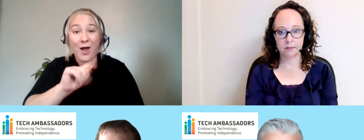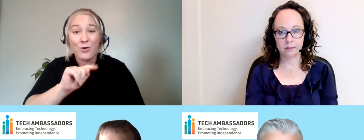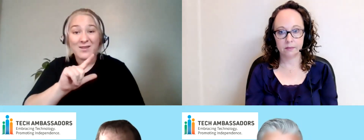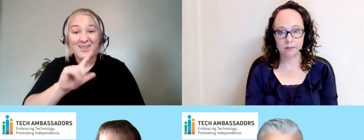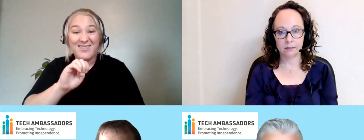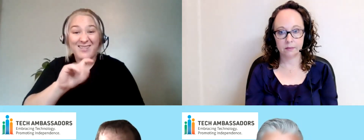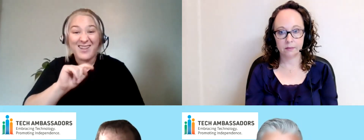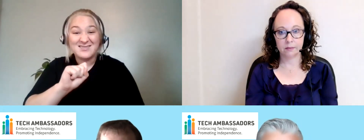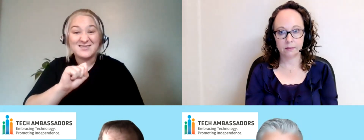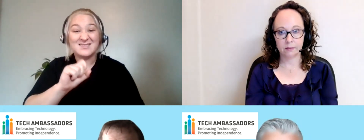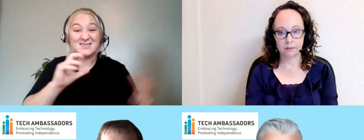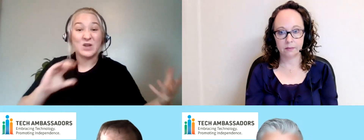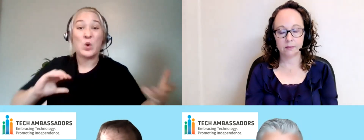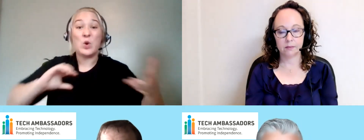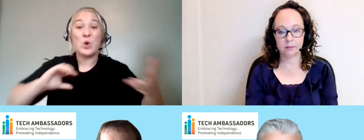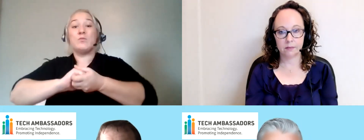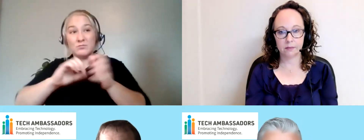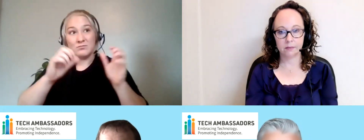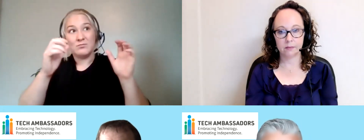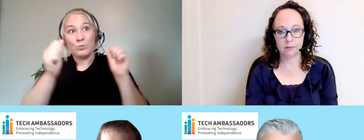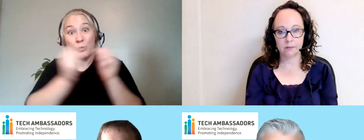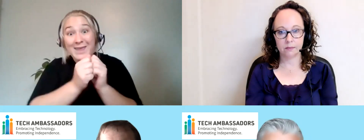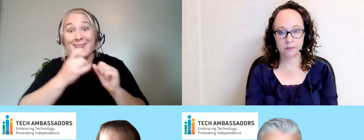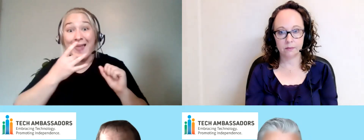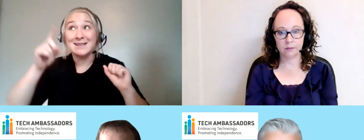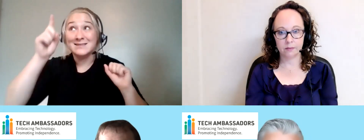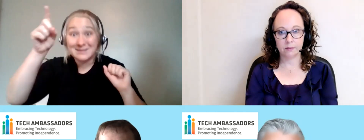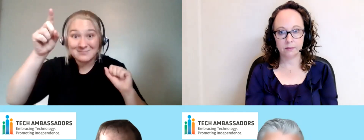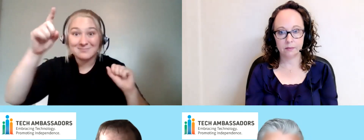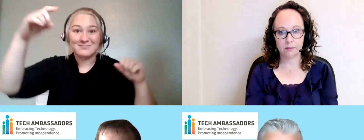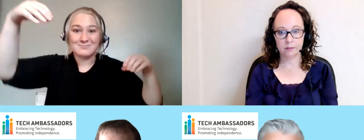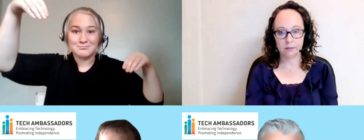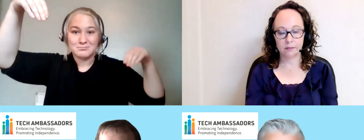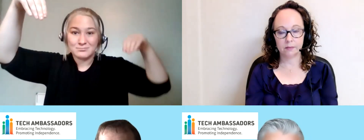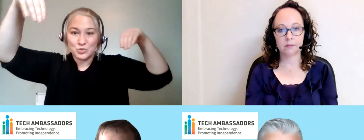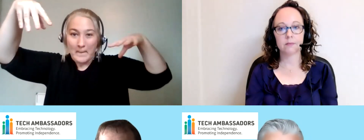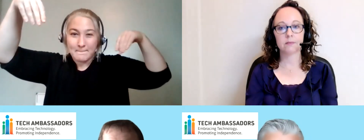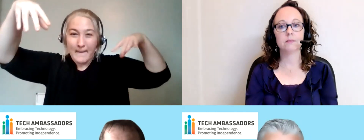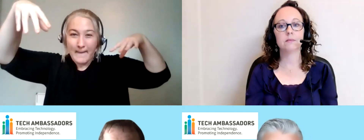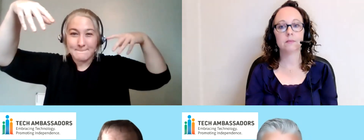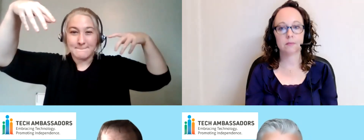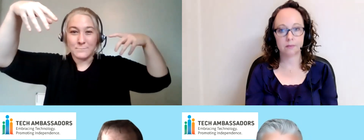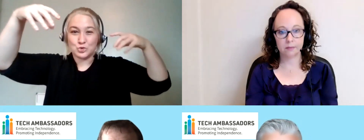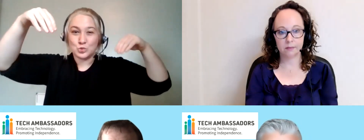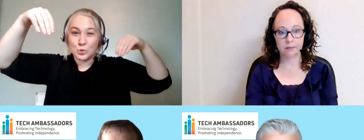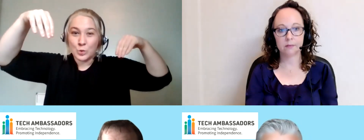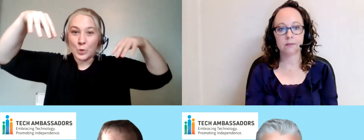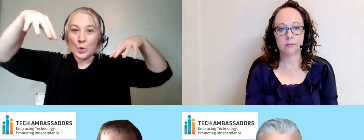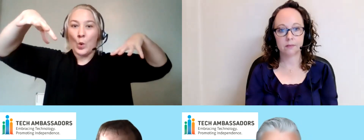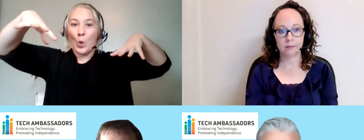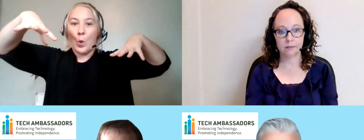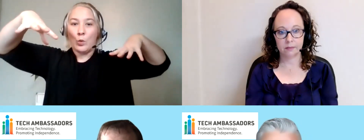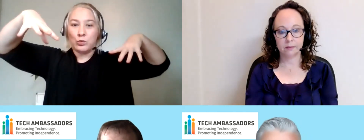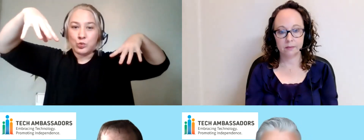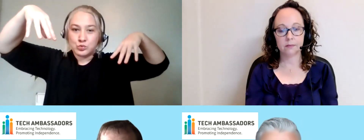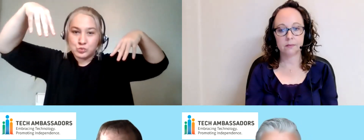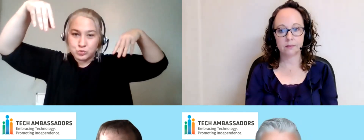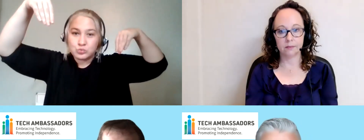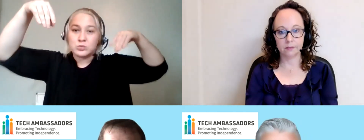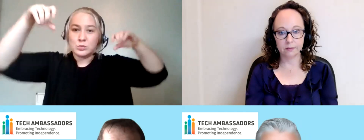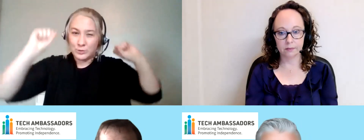with lights to like brighten your house up